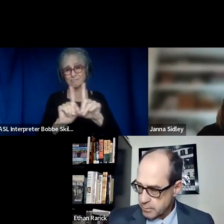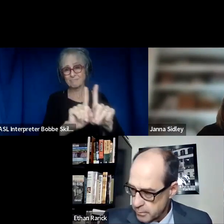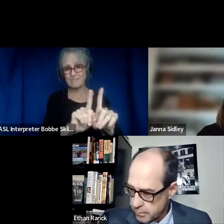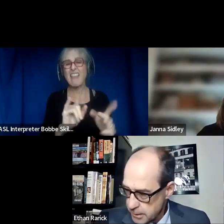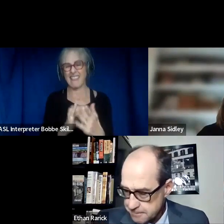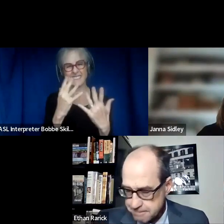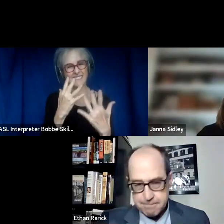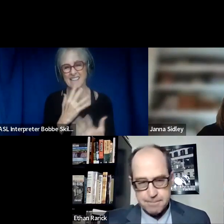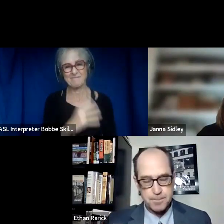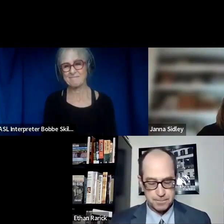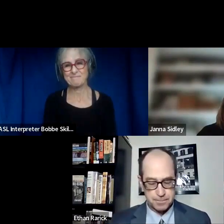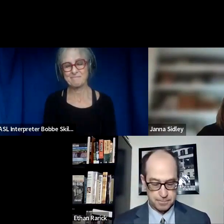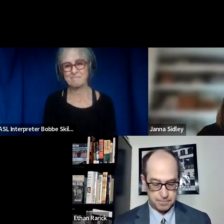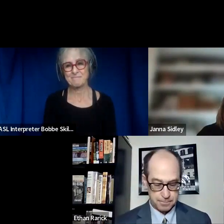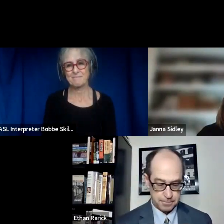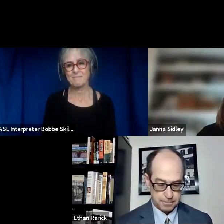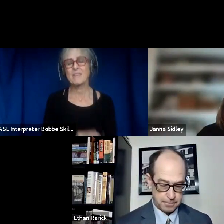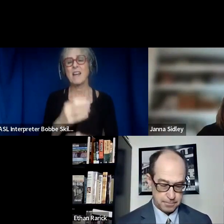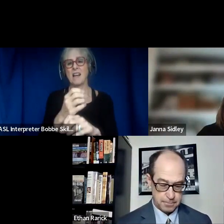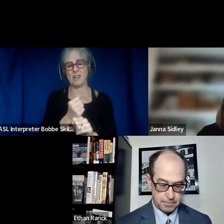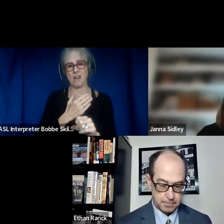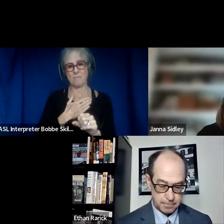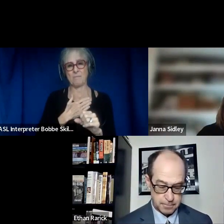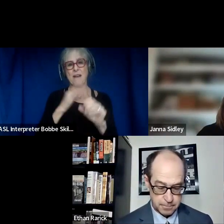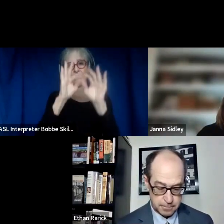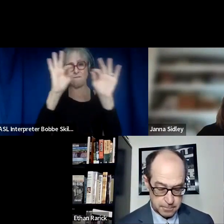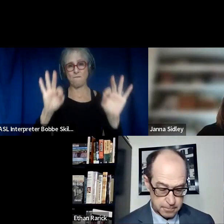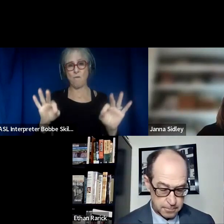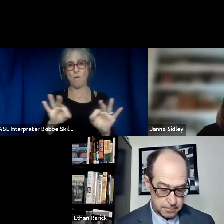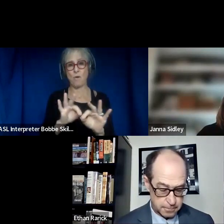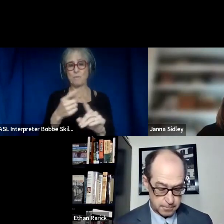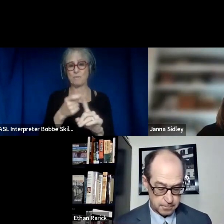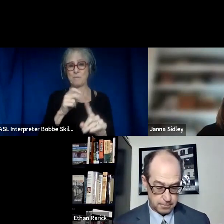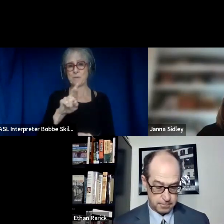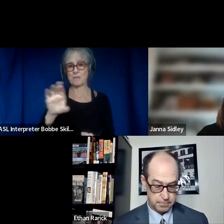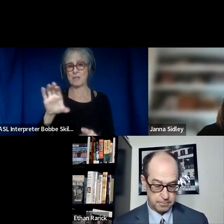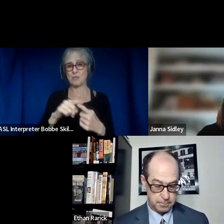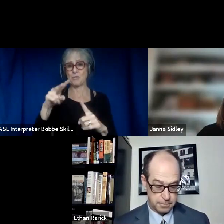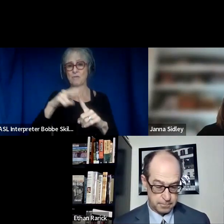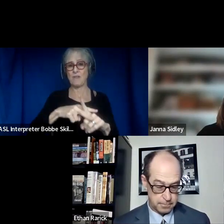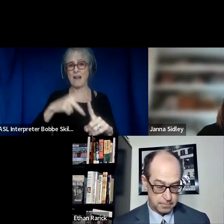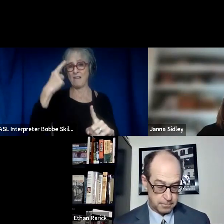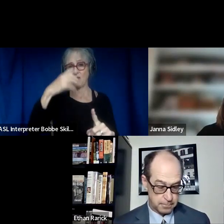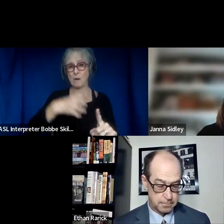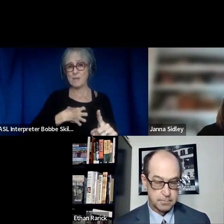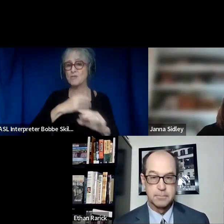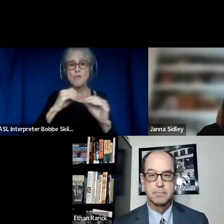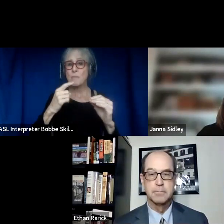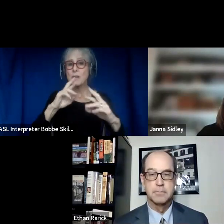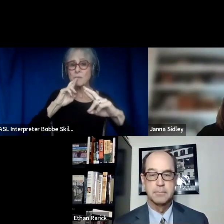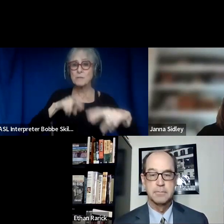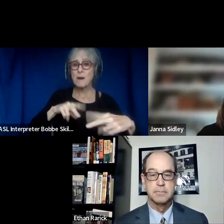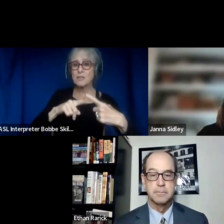I received my forms from the regional center to file for an appeal. Nobody responded to